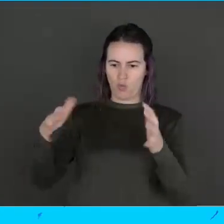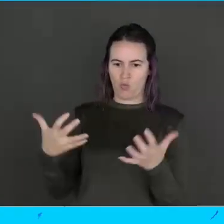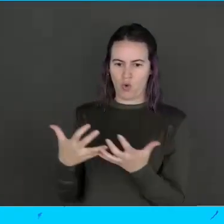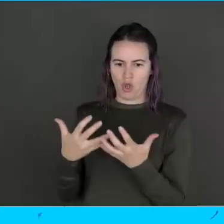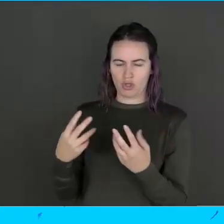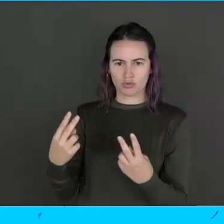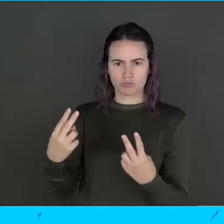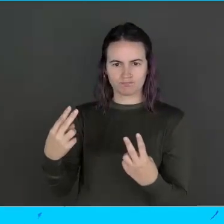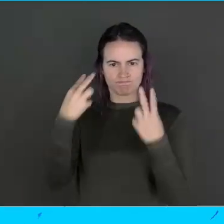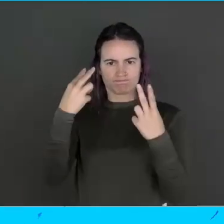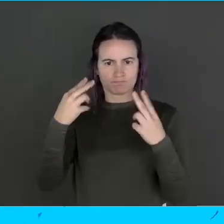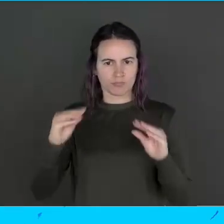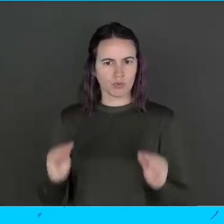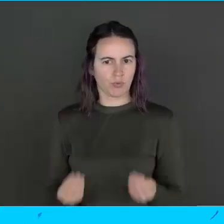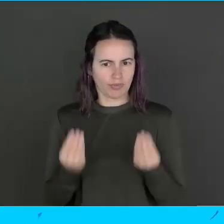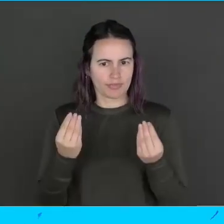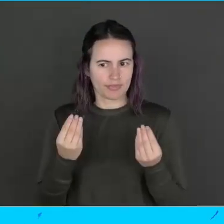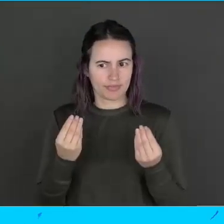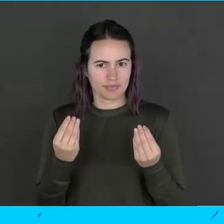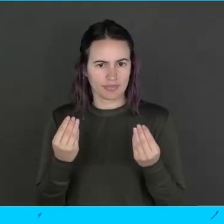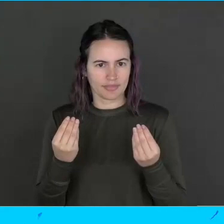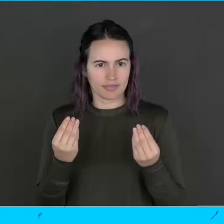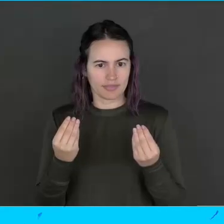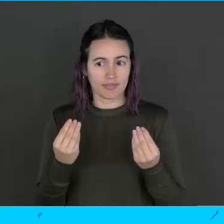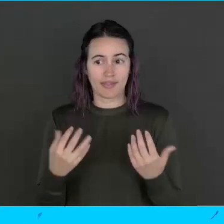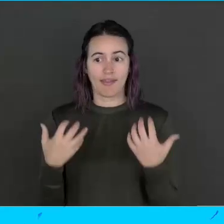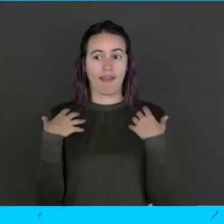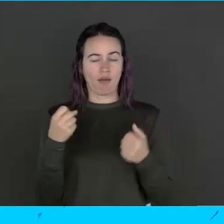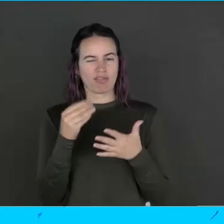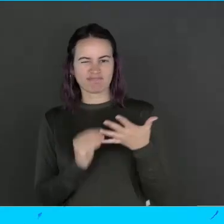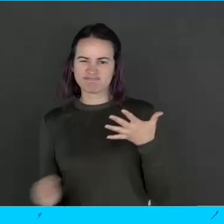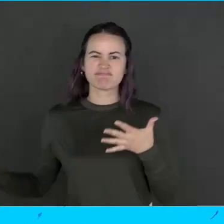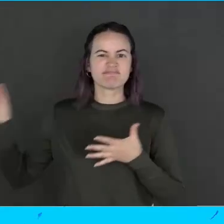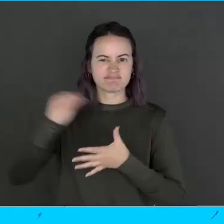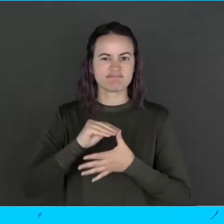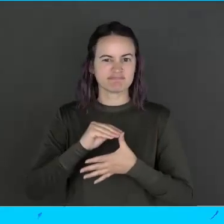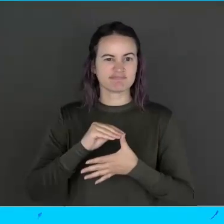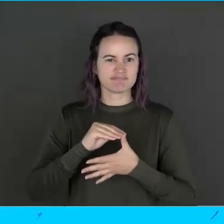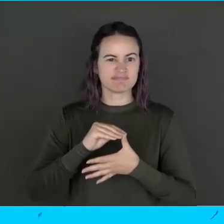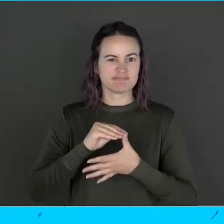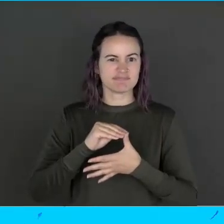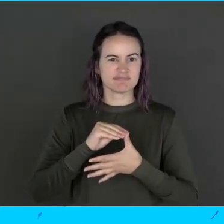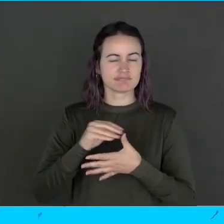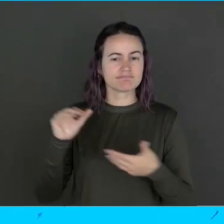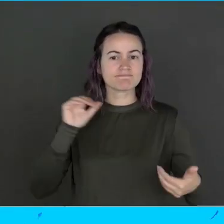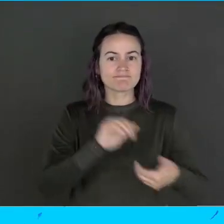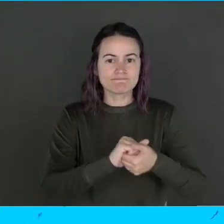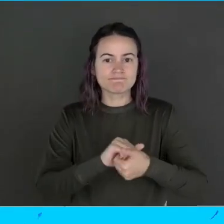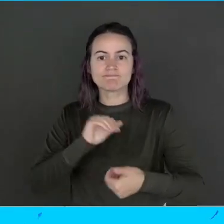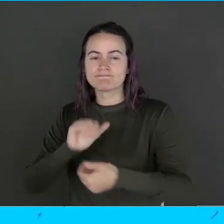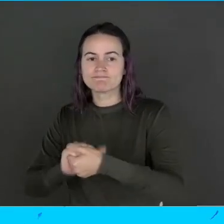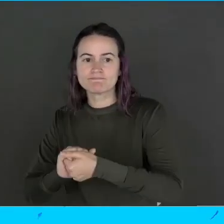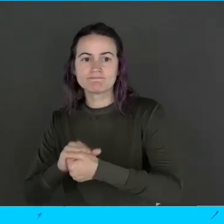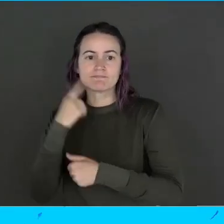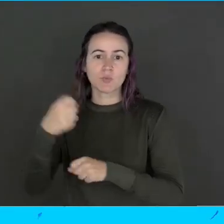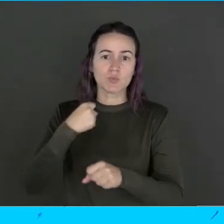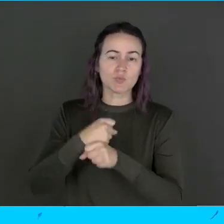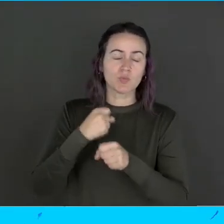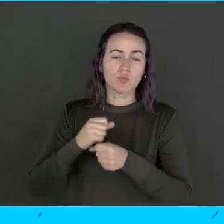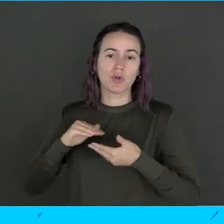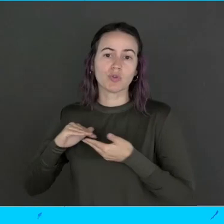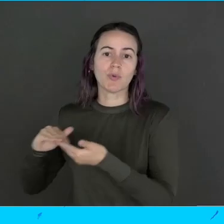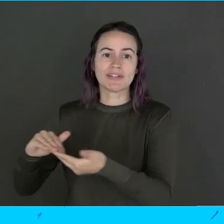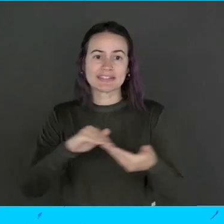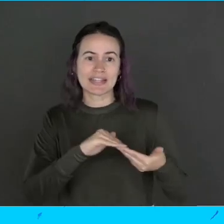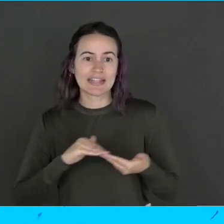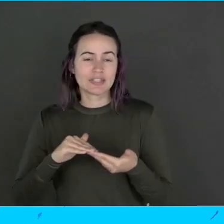our well-being and health are a priority. Working with mobilizers to hear what the young people want through the 1.8